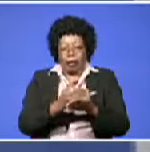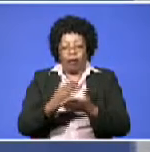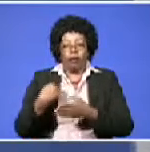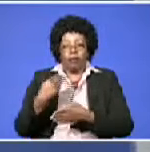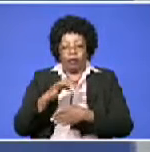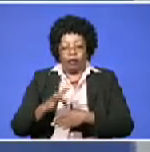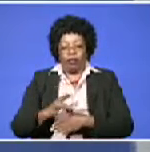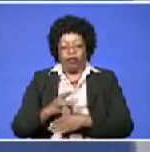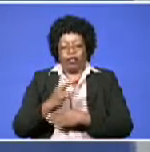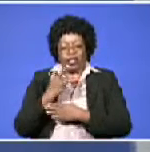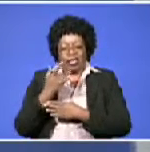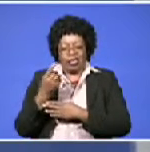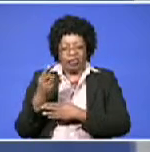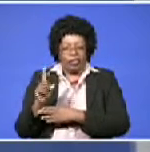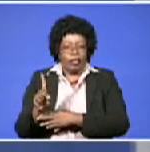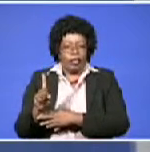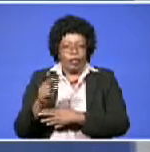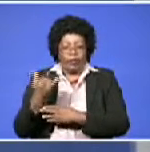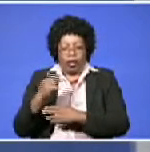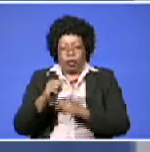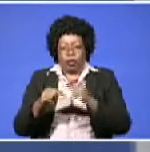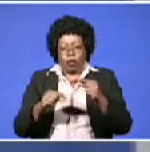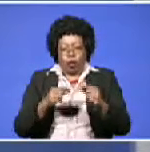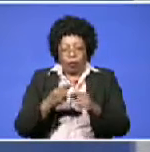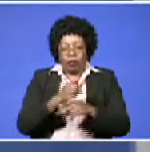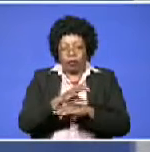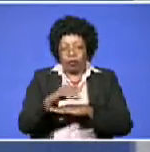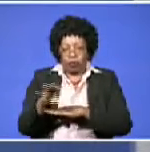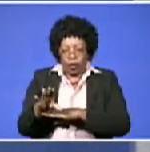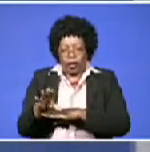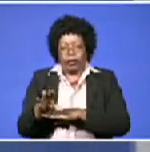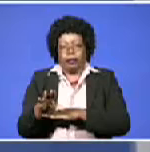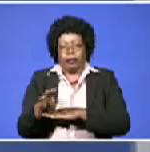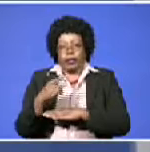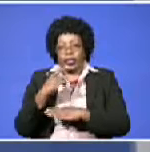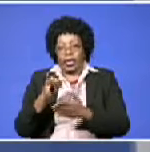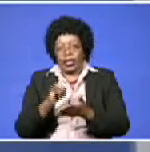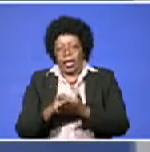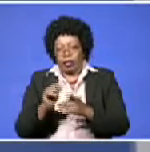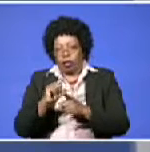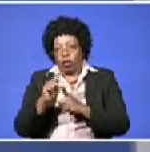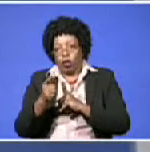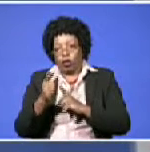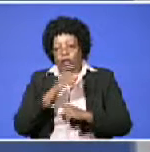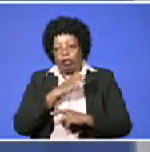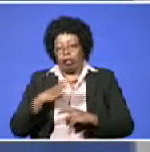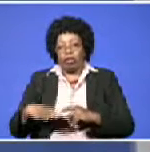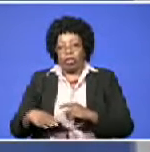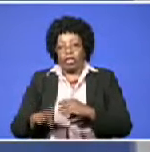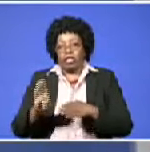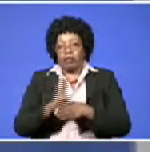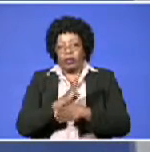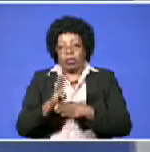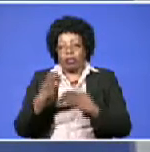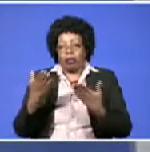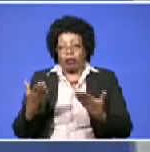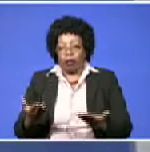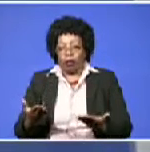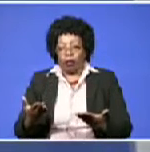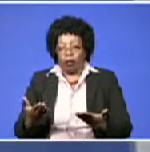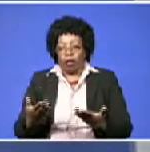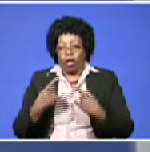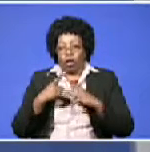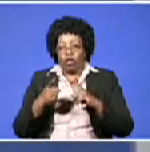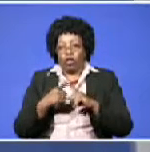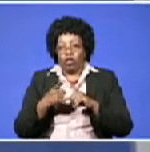members feeling ostracized. Since the global outbreak, there's been a fall off in sales for local Chinese businesses here. And according